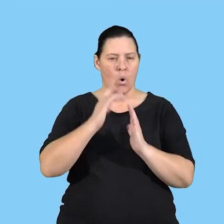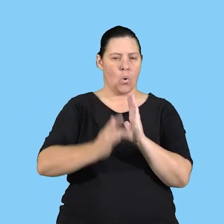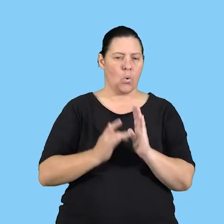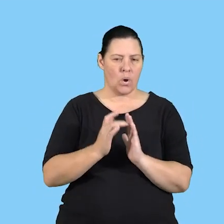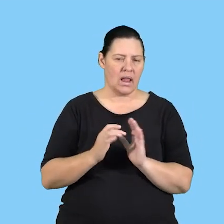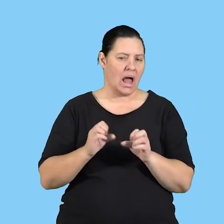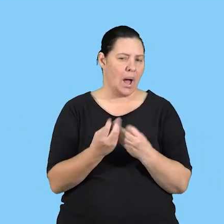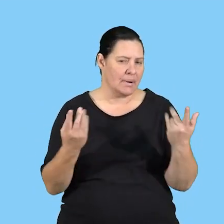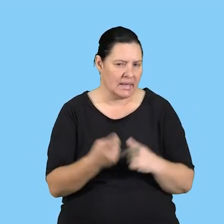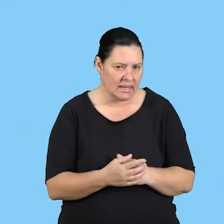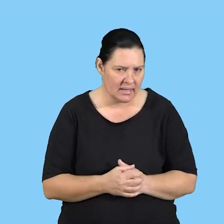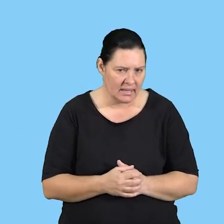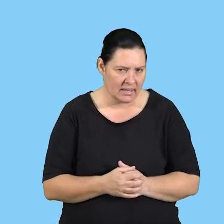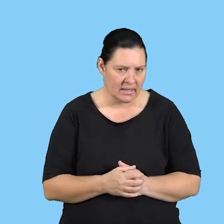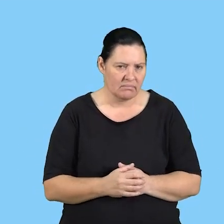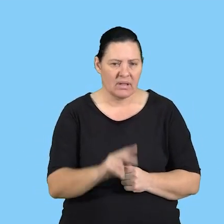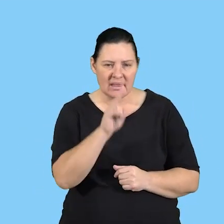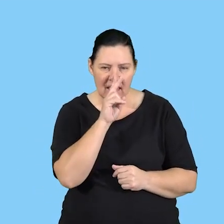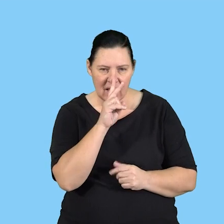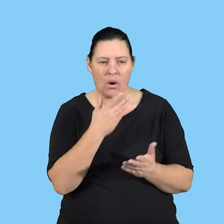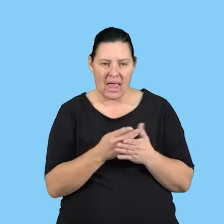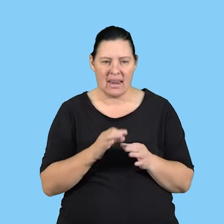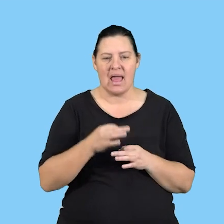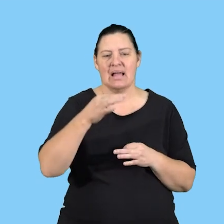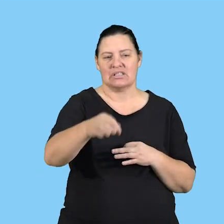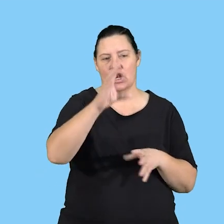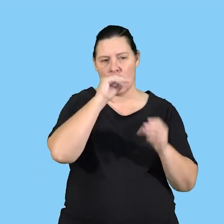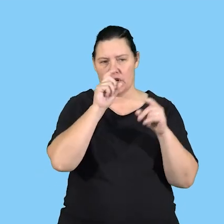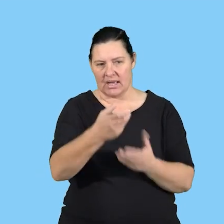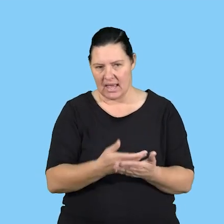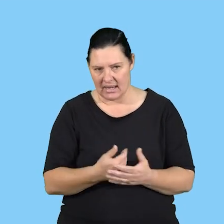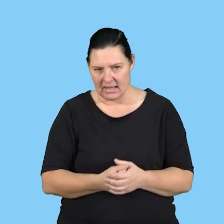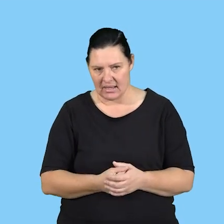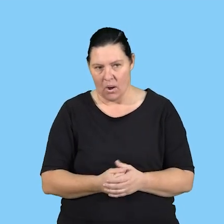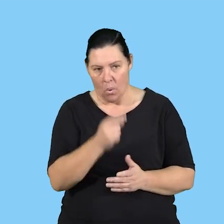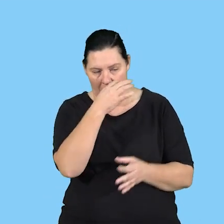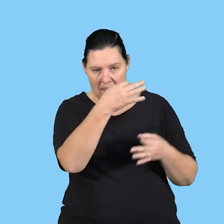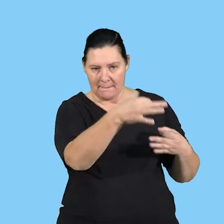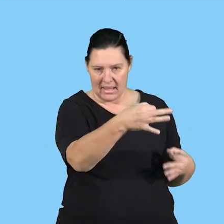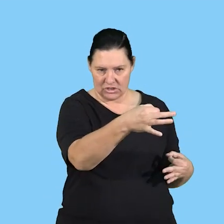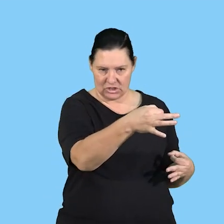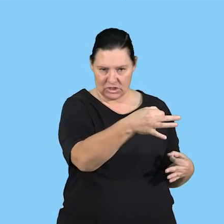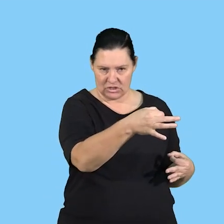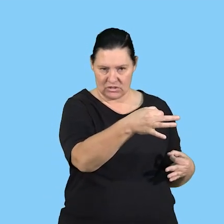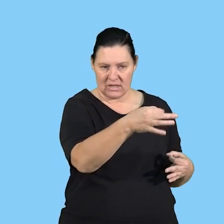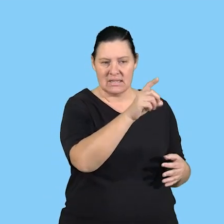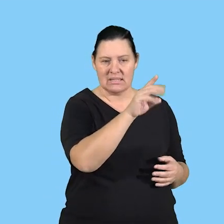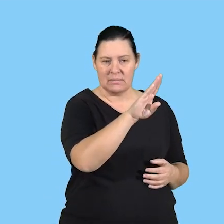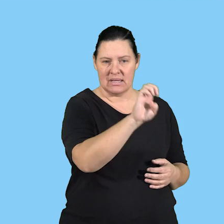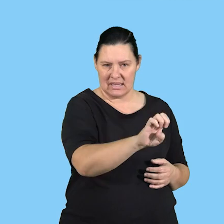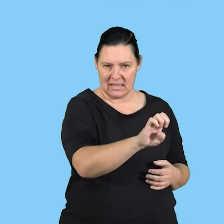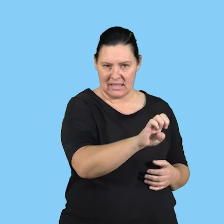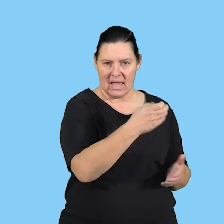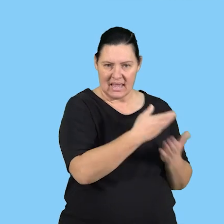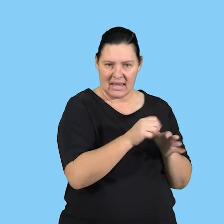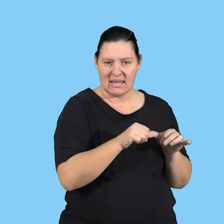just think about how you can extend learning and how that's one page. This one page in the DBE book can